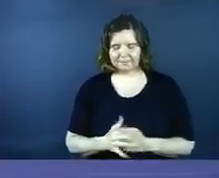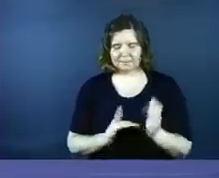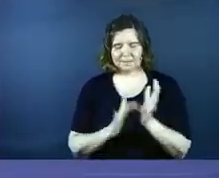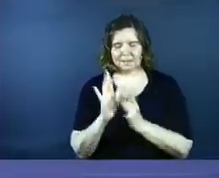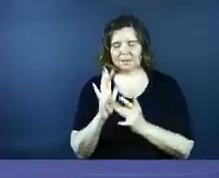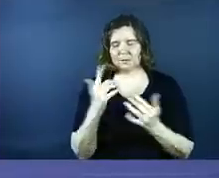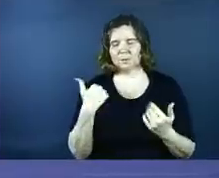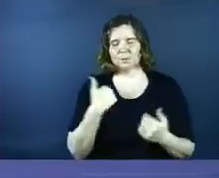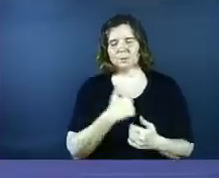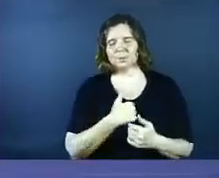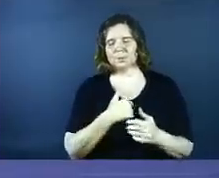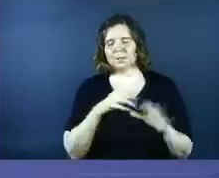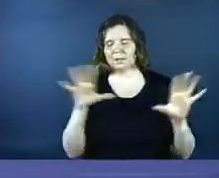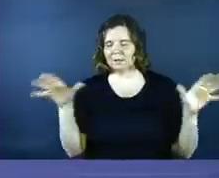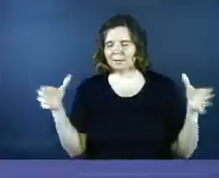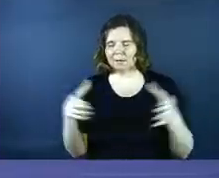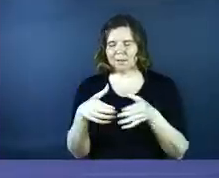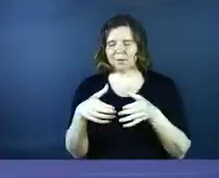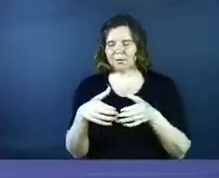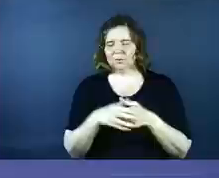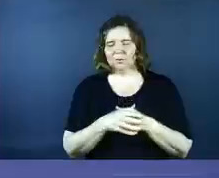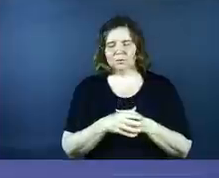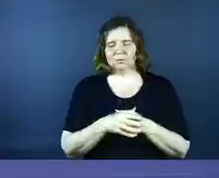Jesus, we have gathered